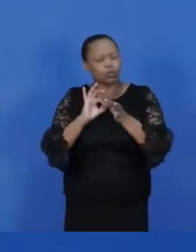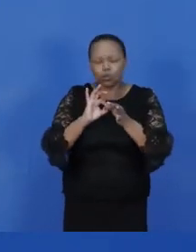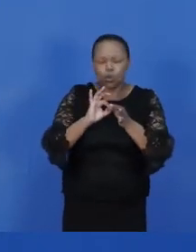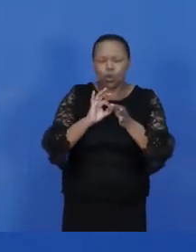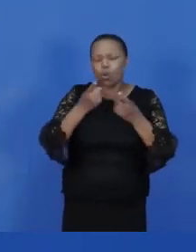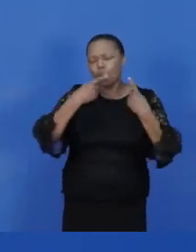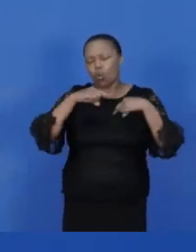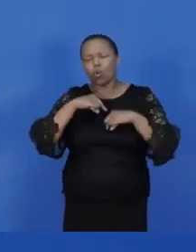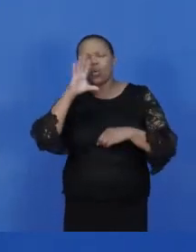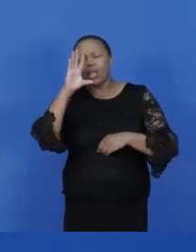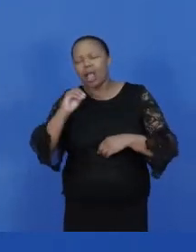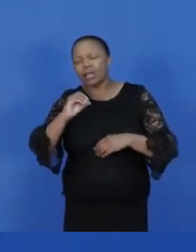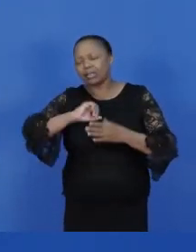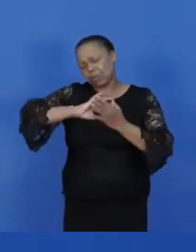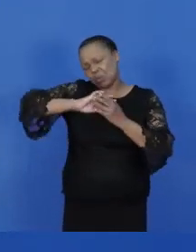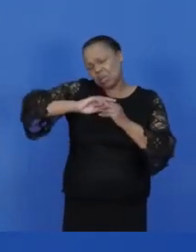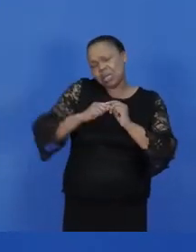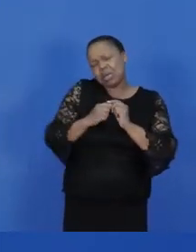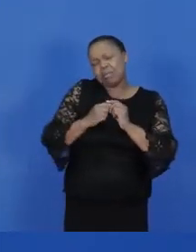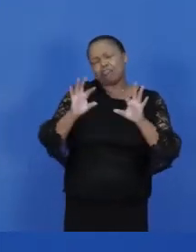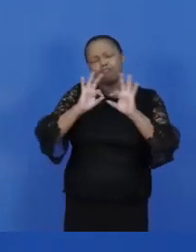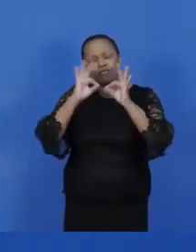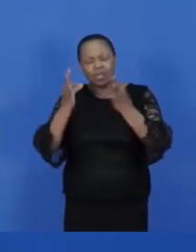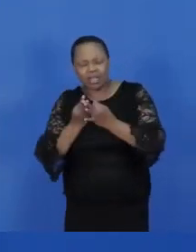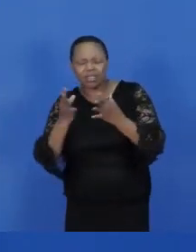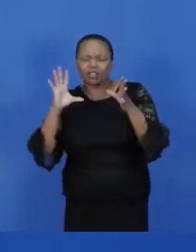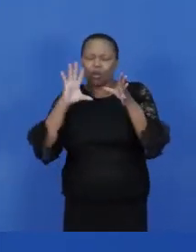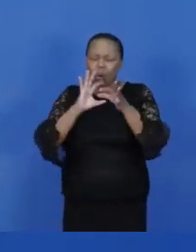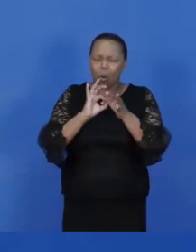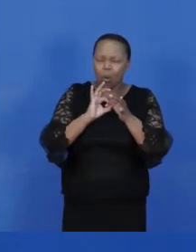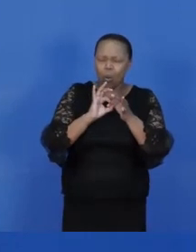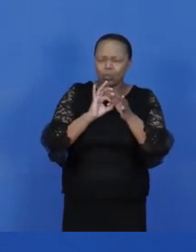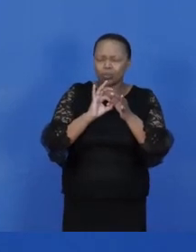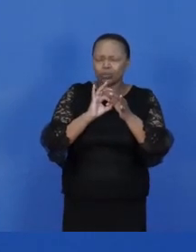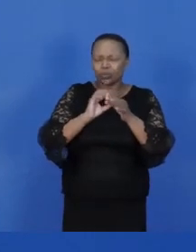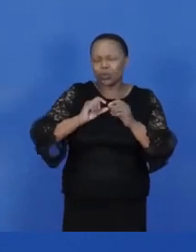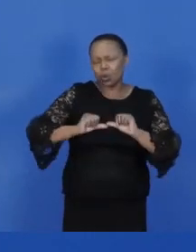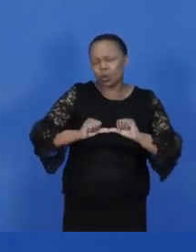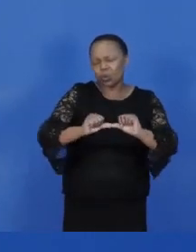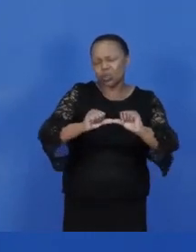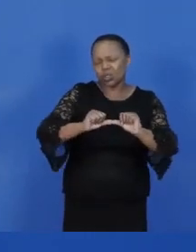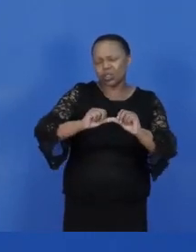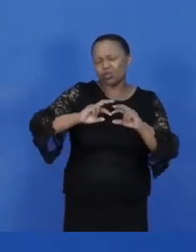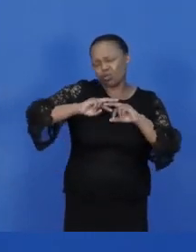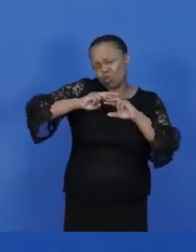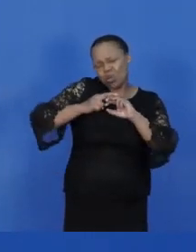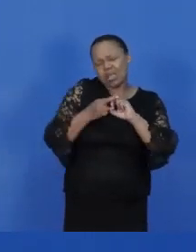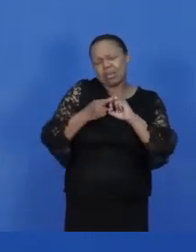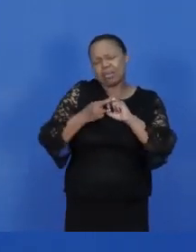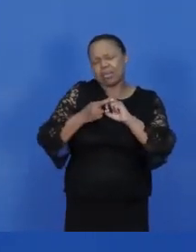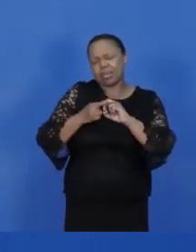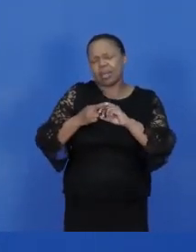We ask, Father God, that you will preserve, in Jesus' mighty name, families and homes to still be preserved and still be in stay